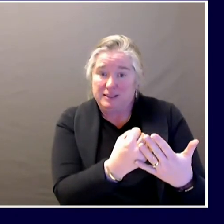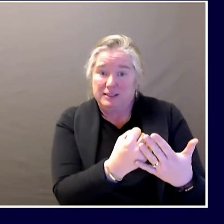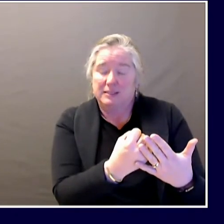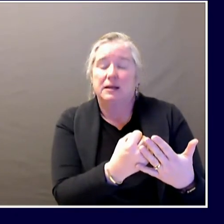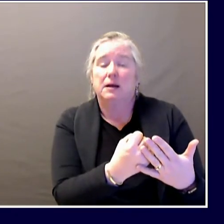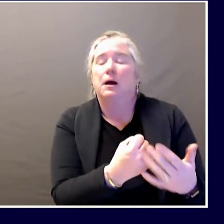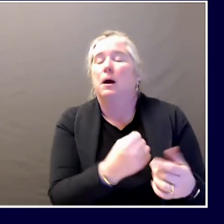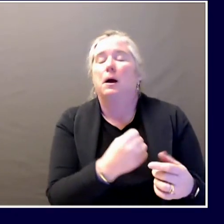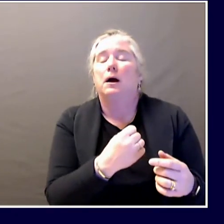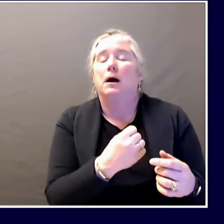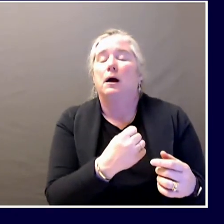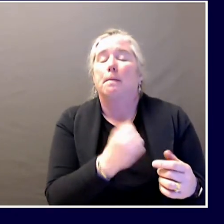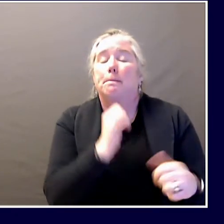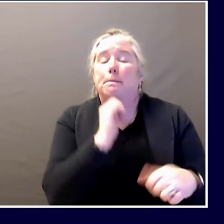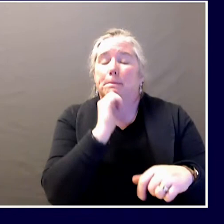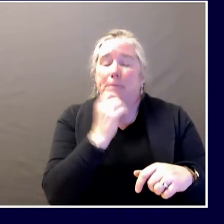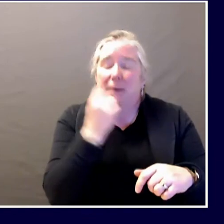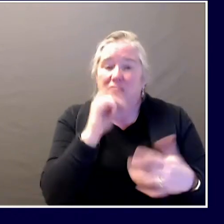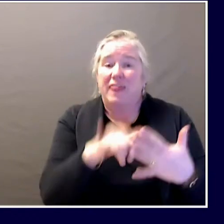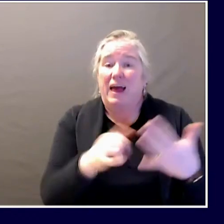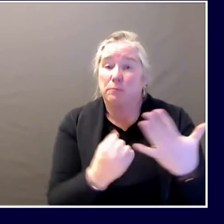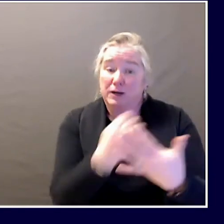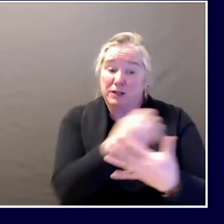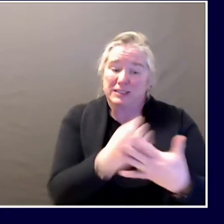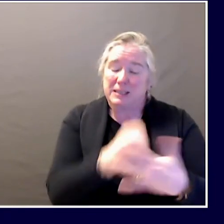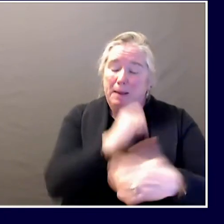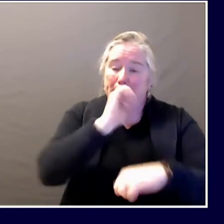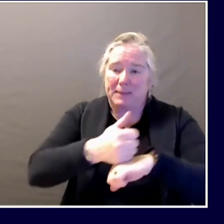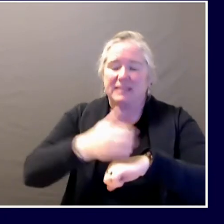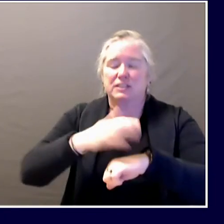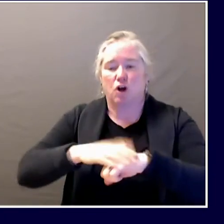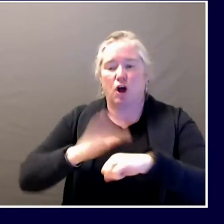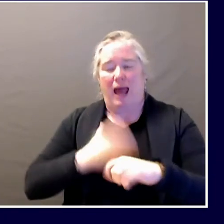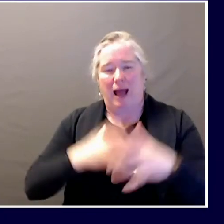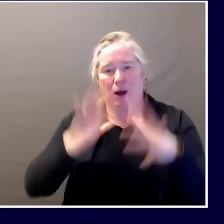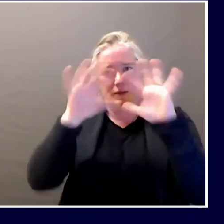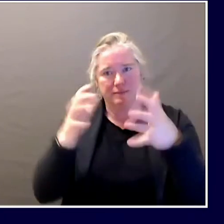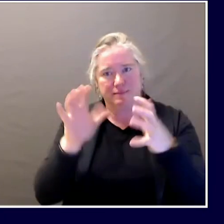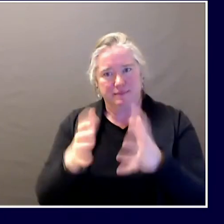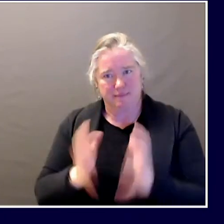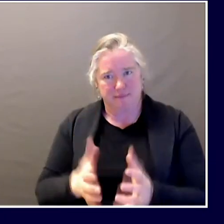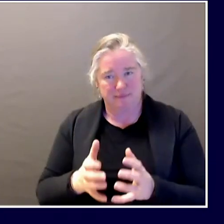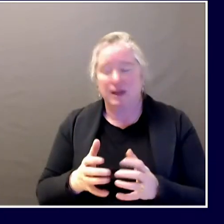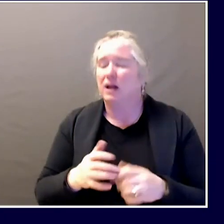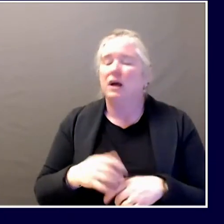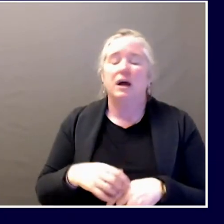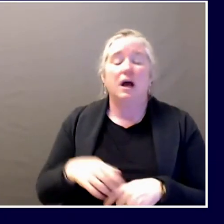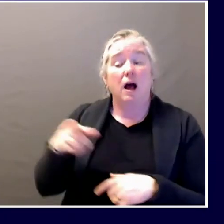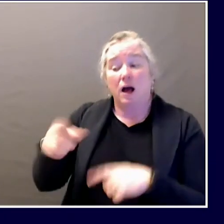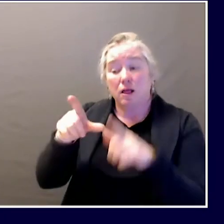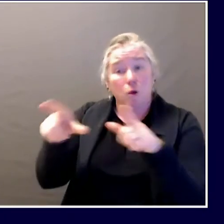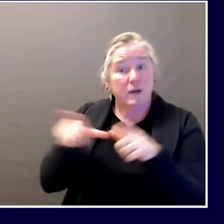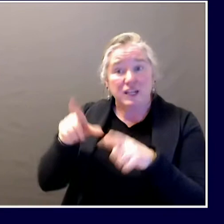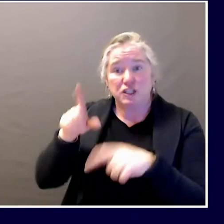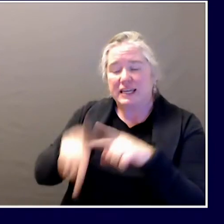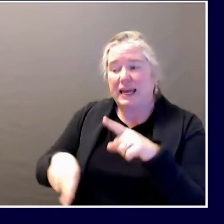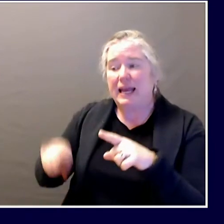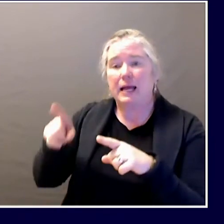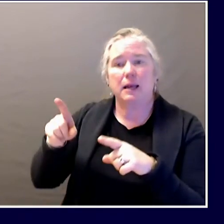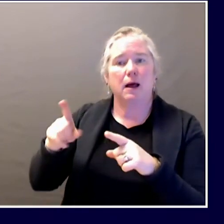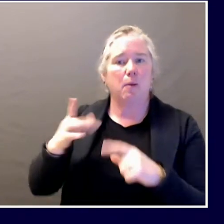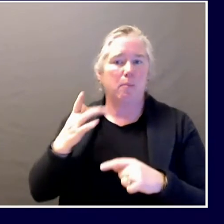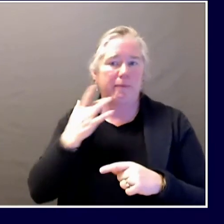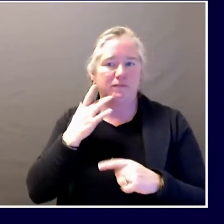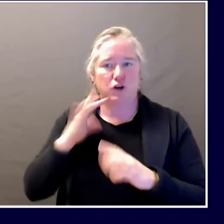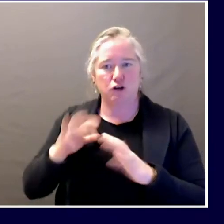with the organization, friends and family, or other characteristics that would preferentially put people in line, and that's both within an